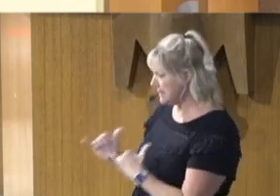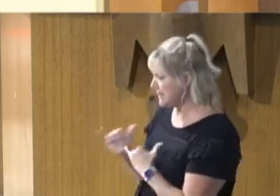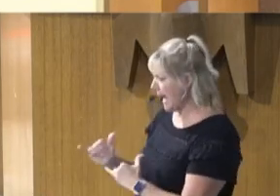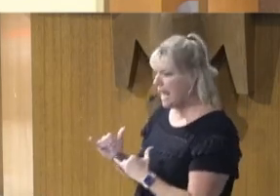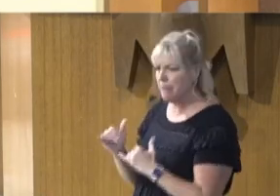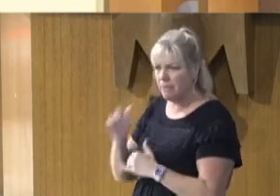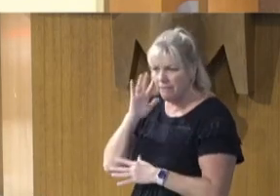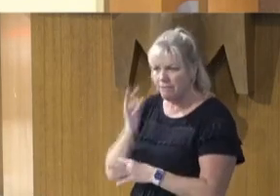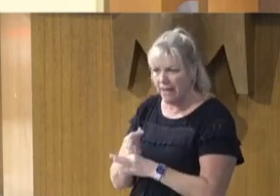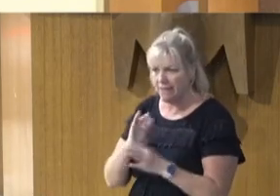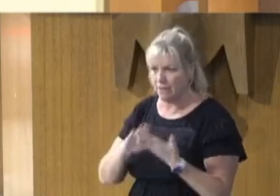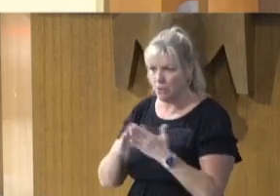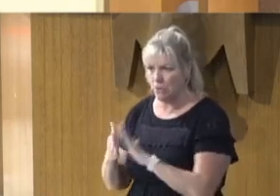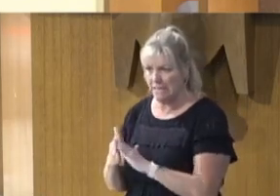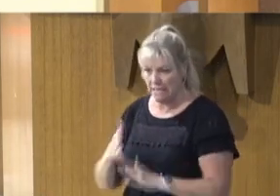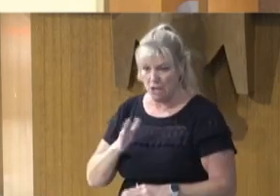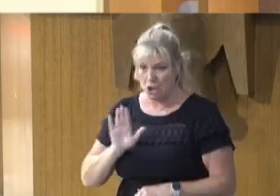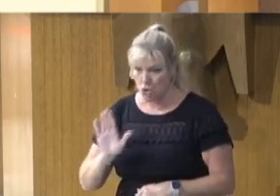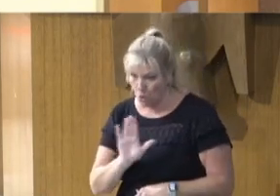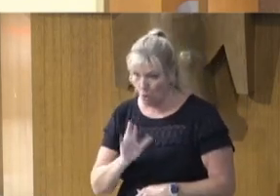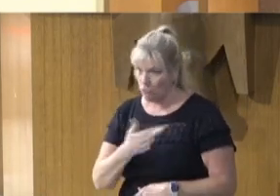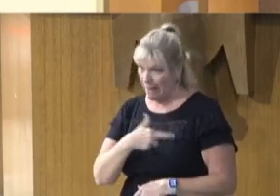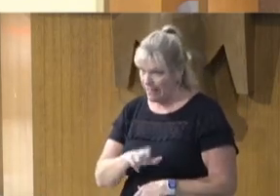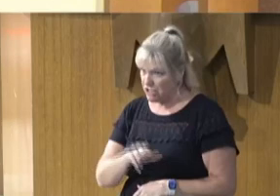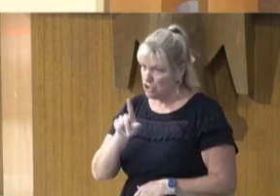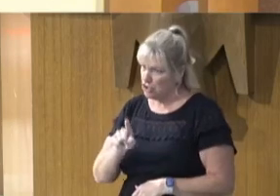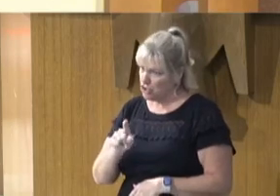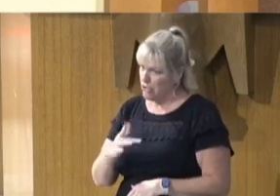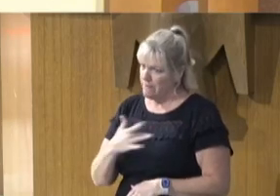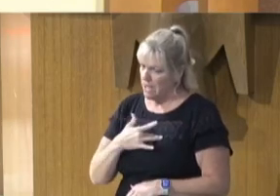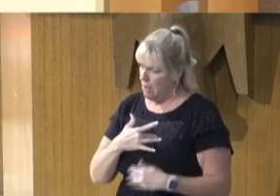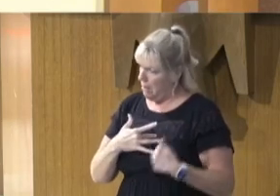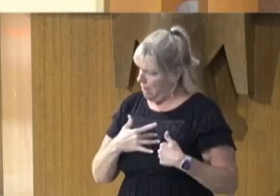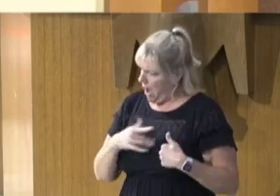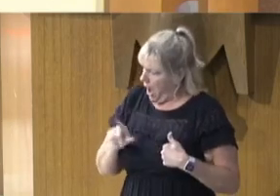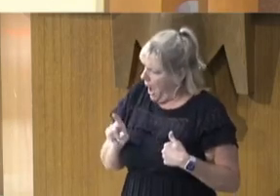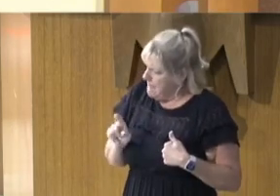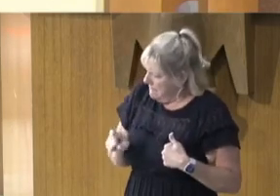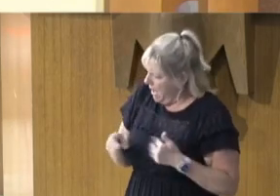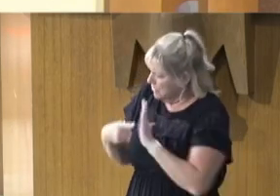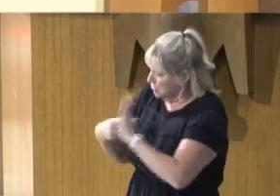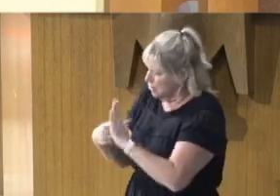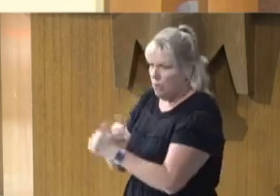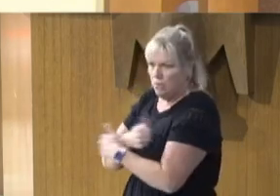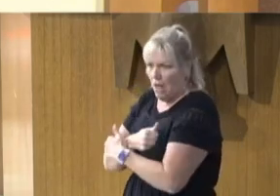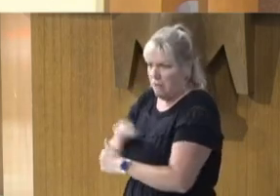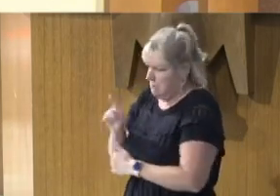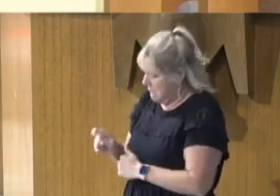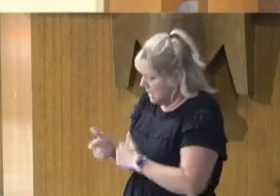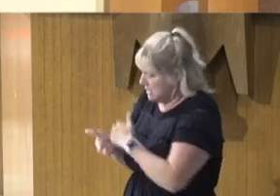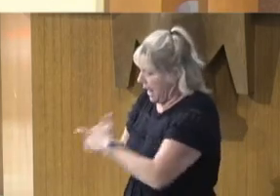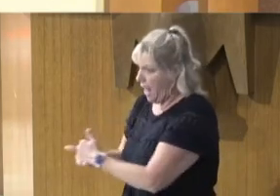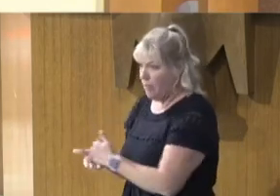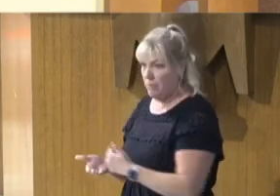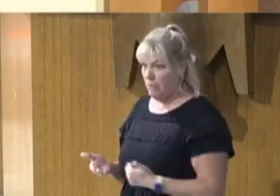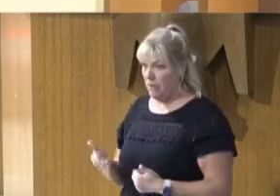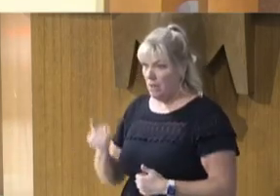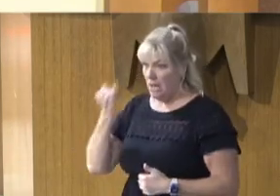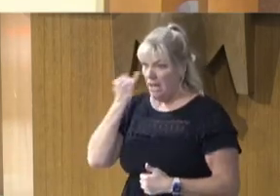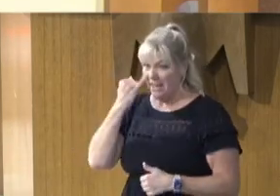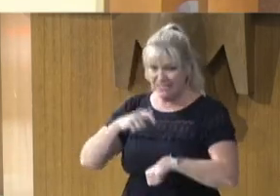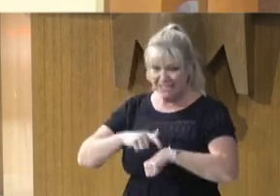should compel you to be compassionate and selfless, even if it means you're going to have to go out of your way,